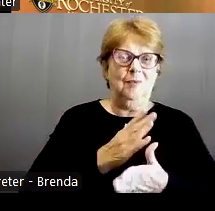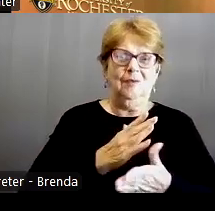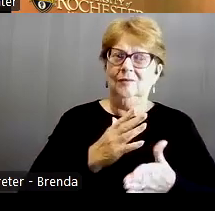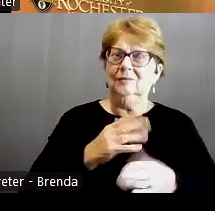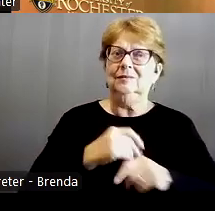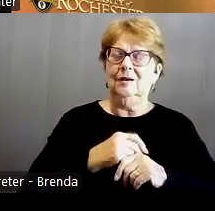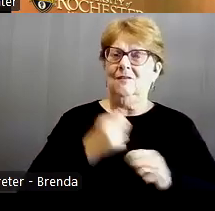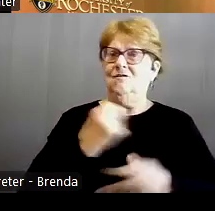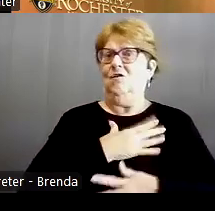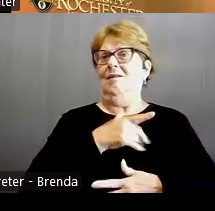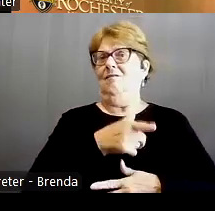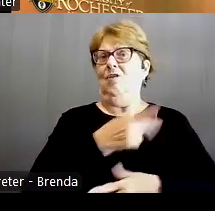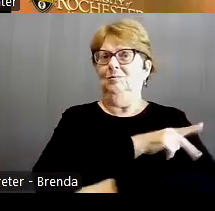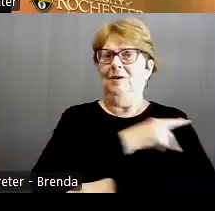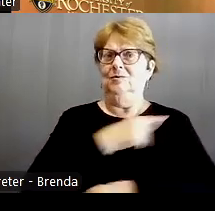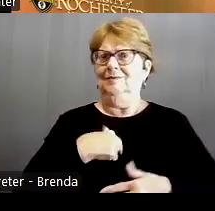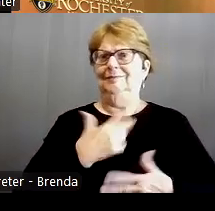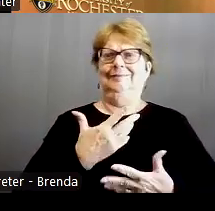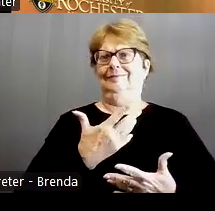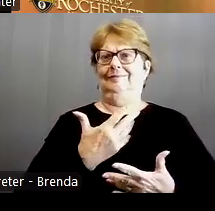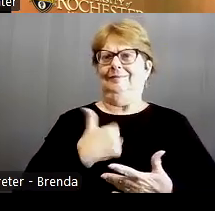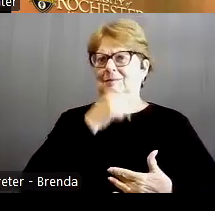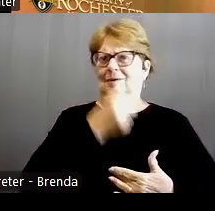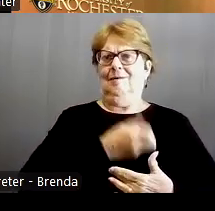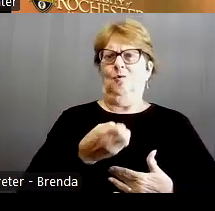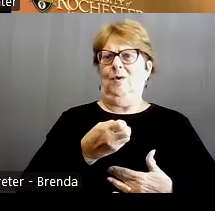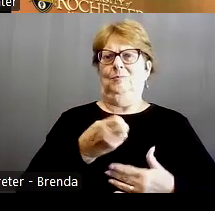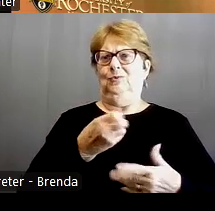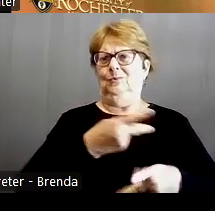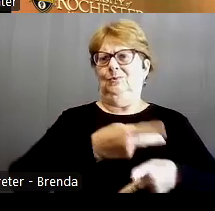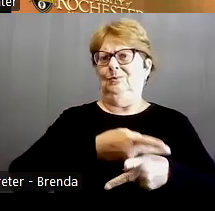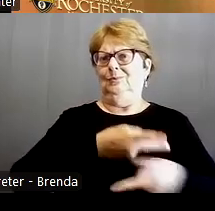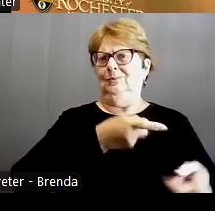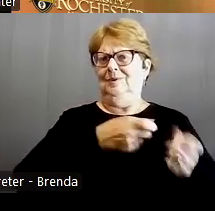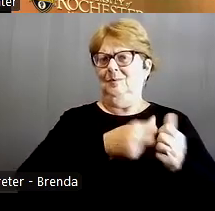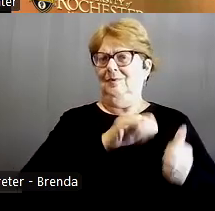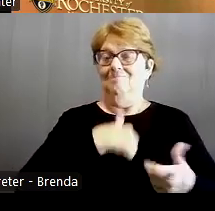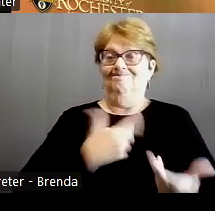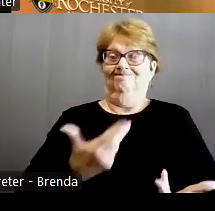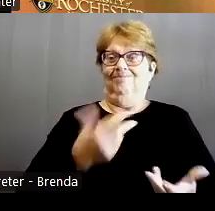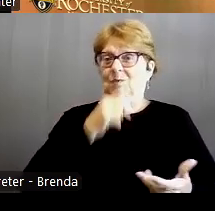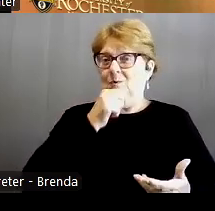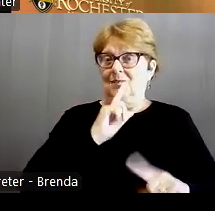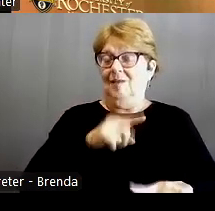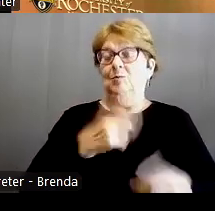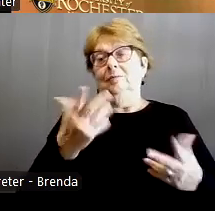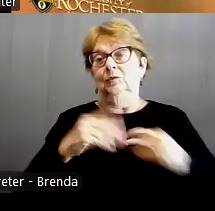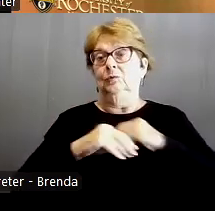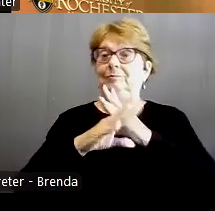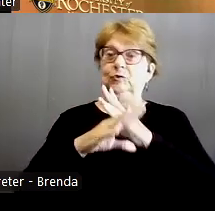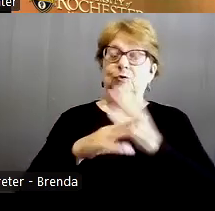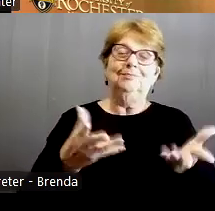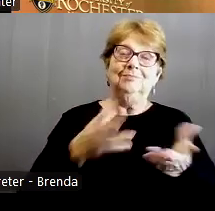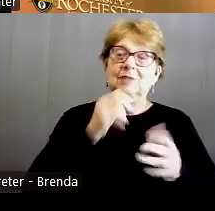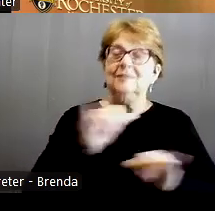because they feel like ill-equipped. I don't have a quick answer for that. Zoom is now the thing. There's some